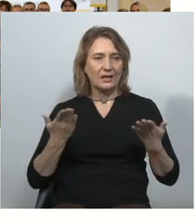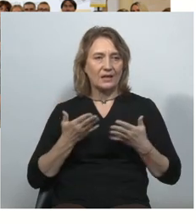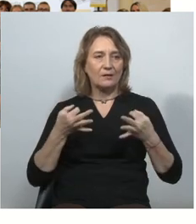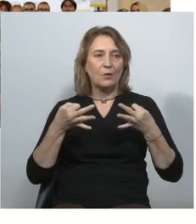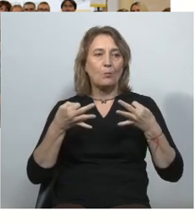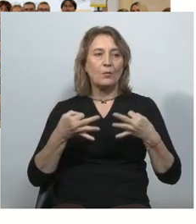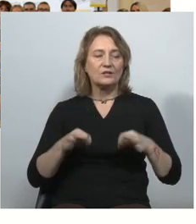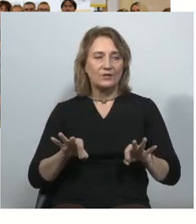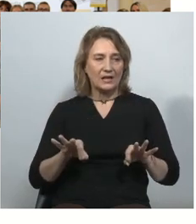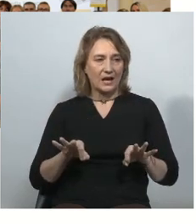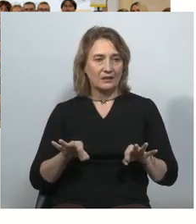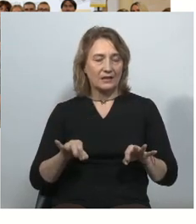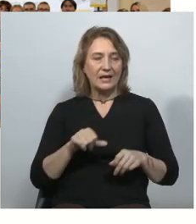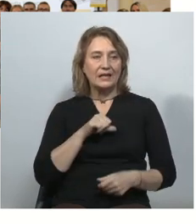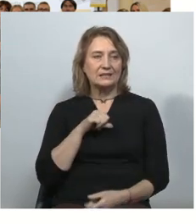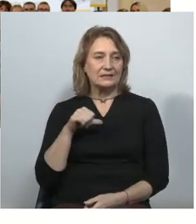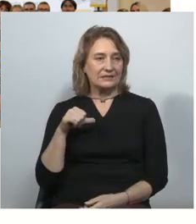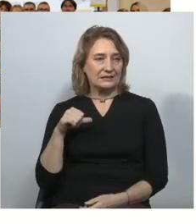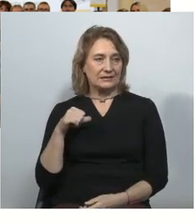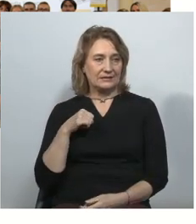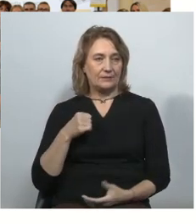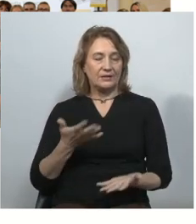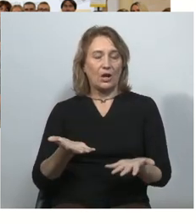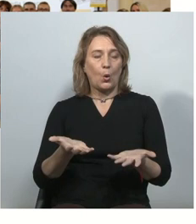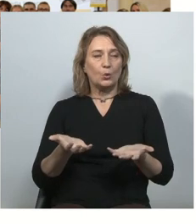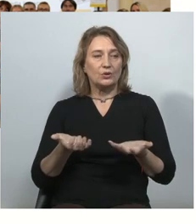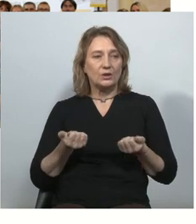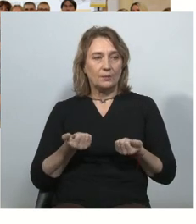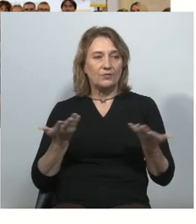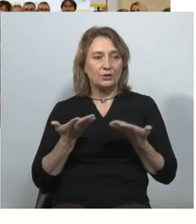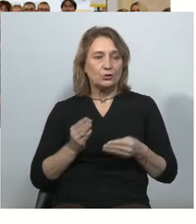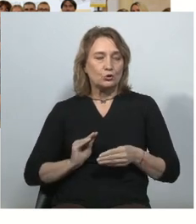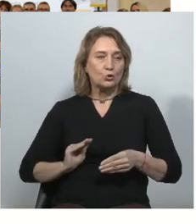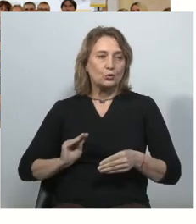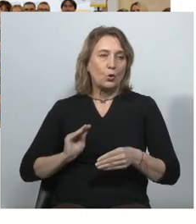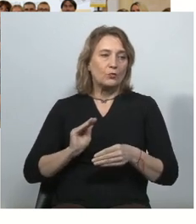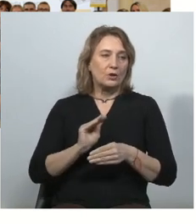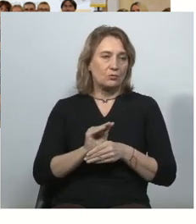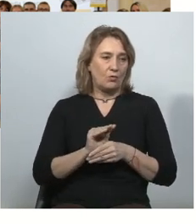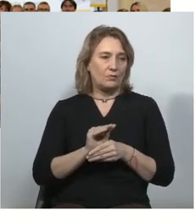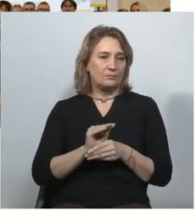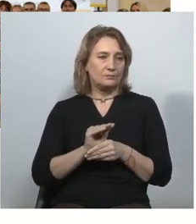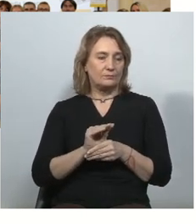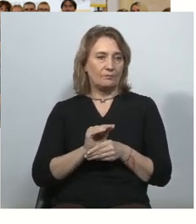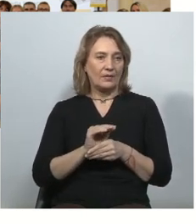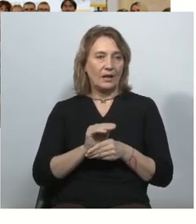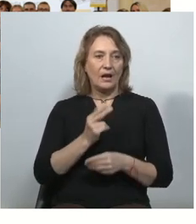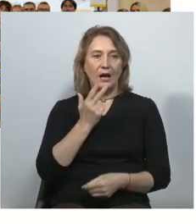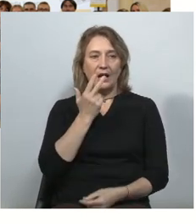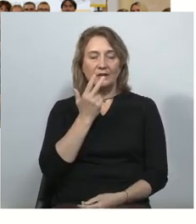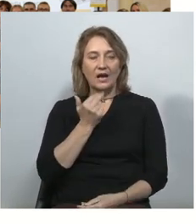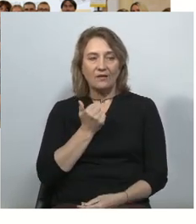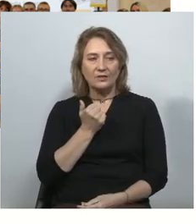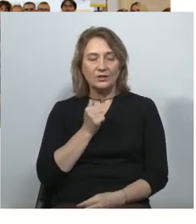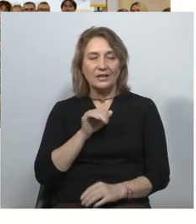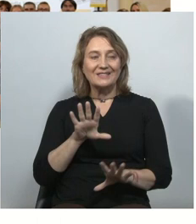different tools, which allow to get information, additional information in interactive